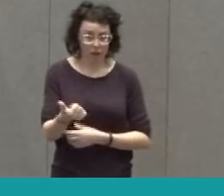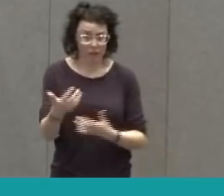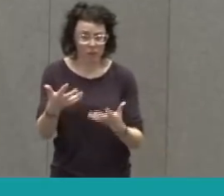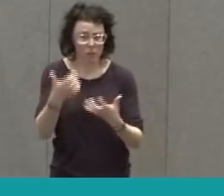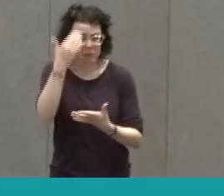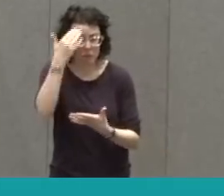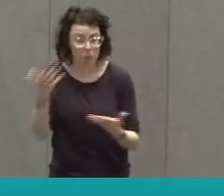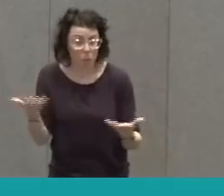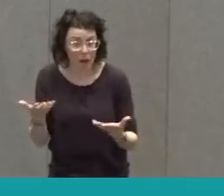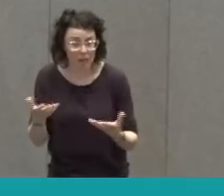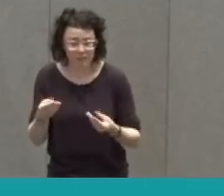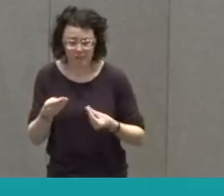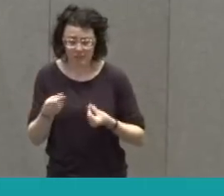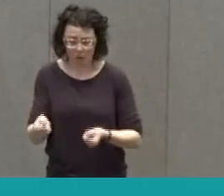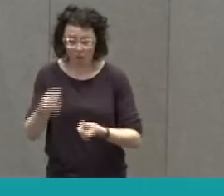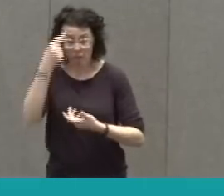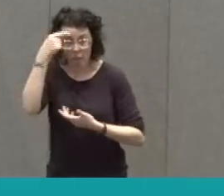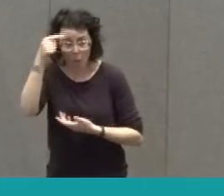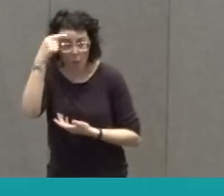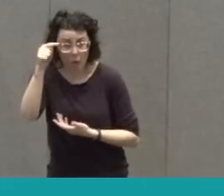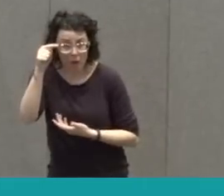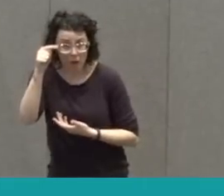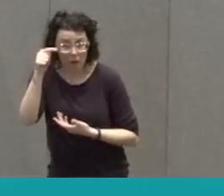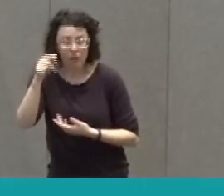How many trikes?